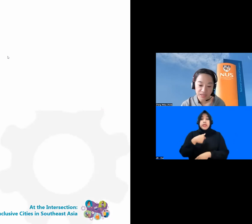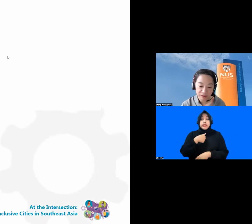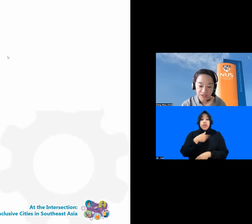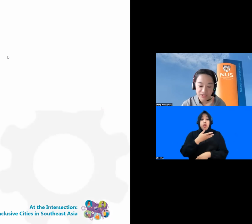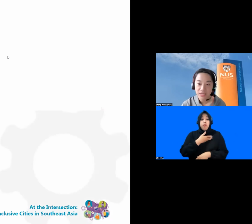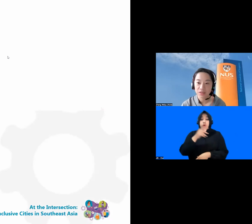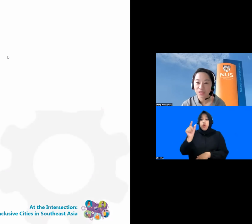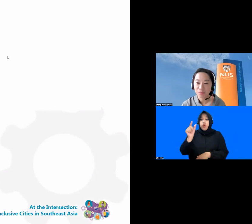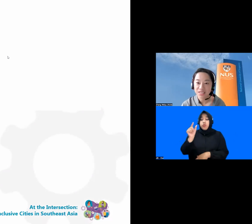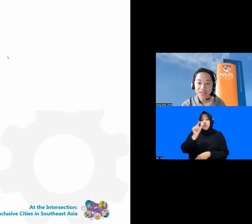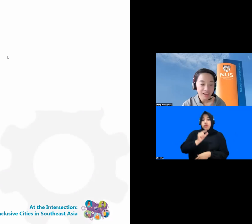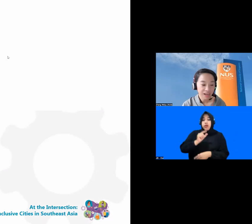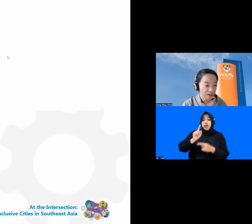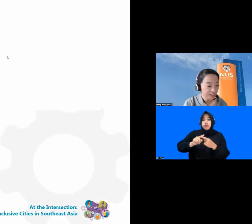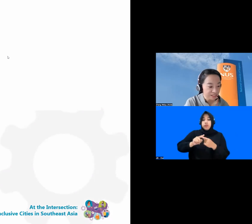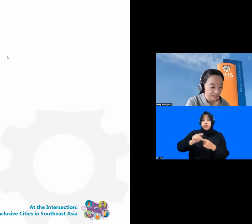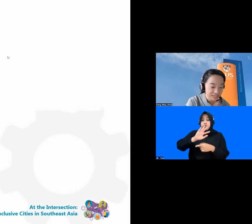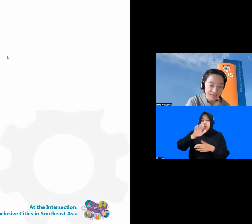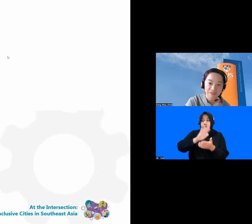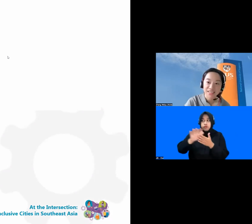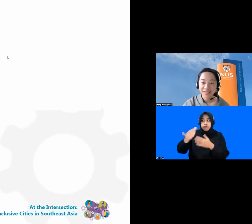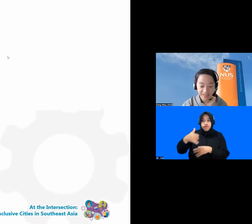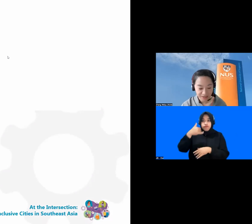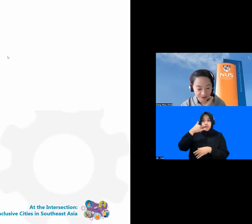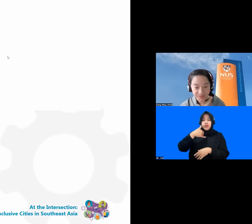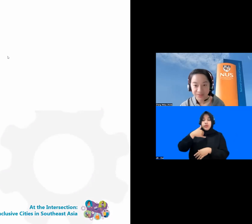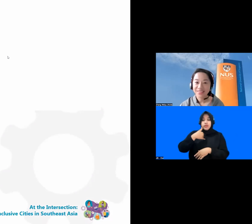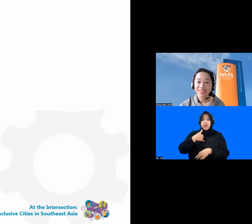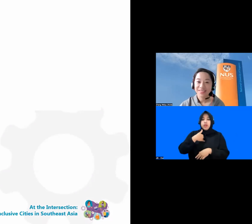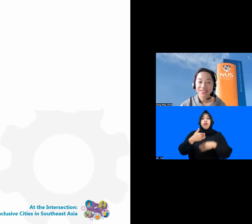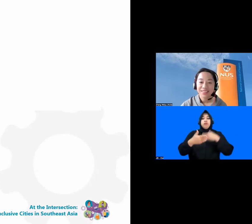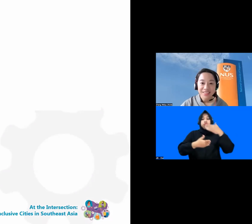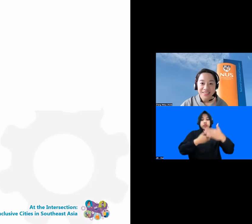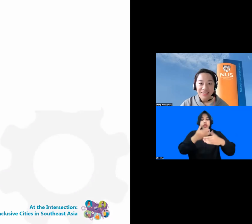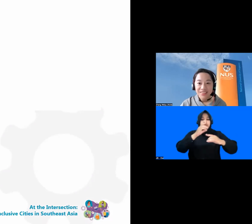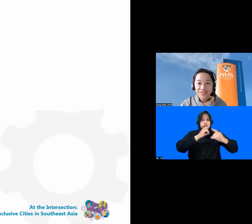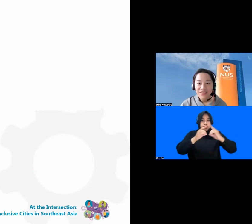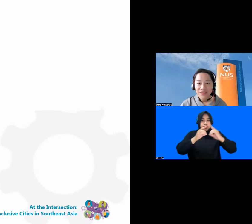continue the conversation with me after this event. Thank you.